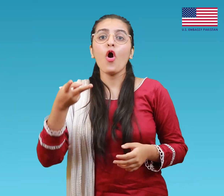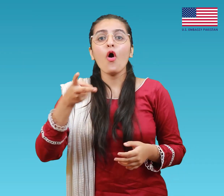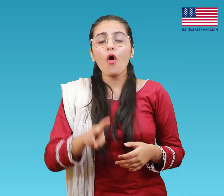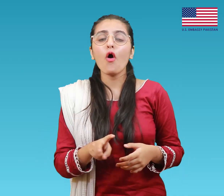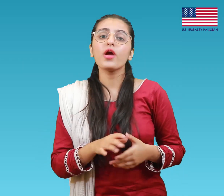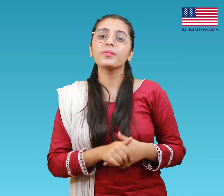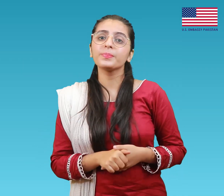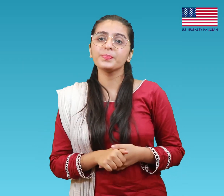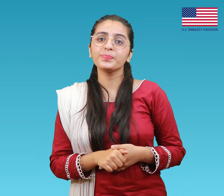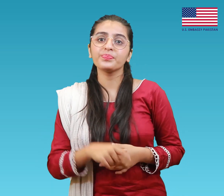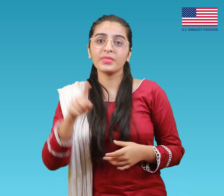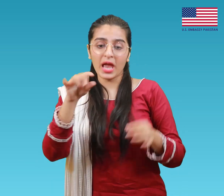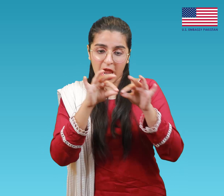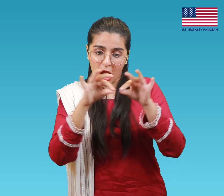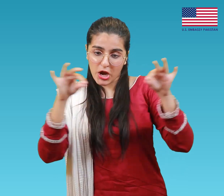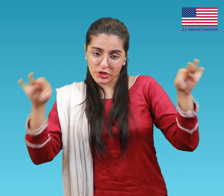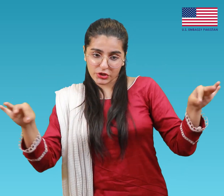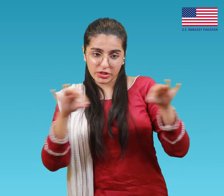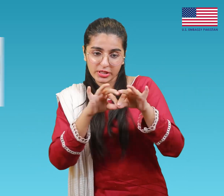measuring tape,